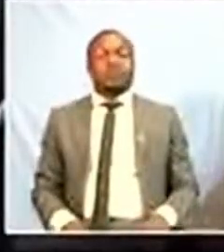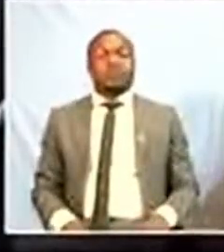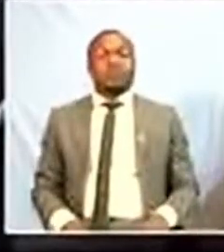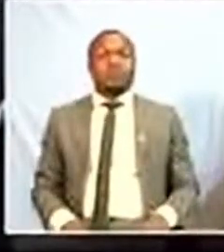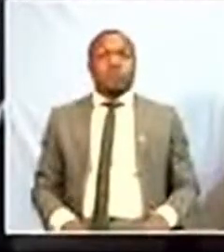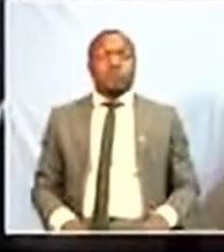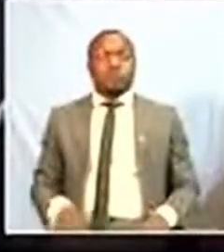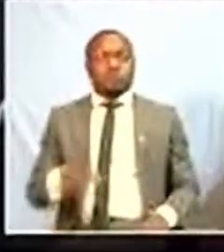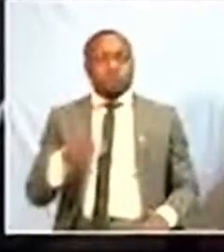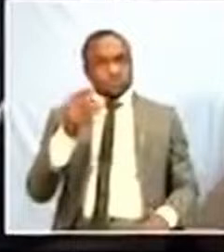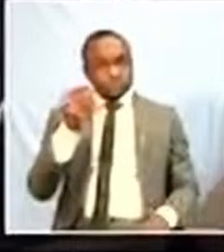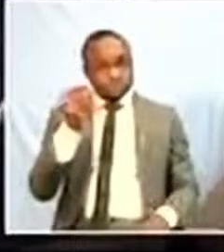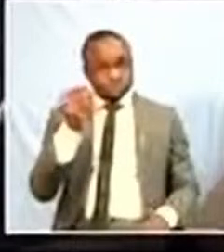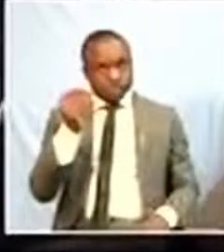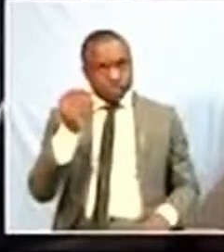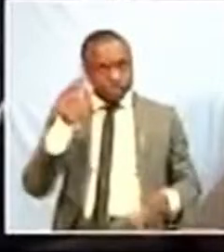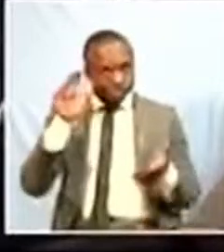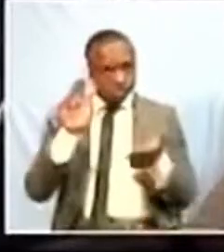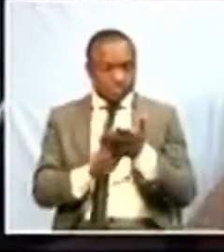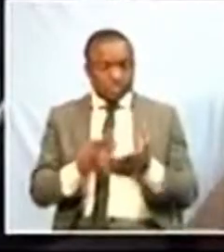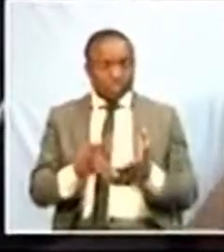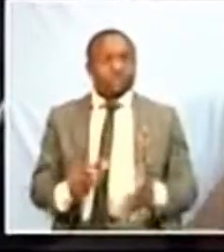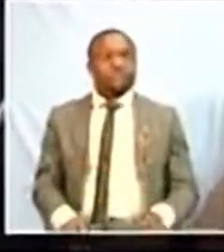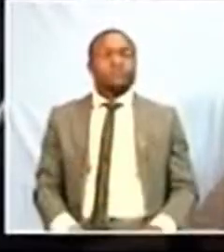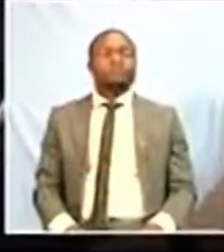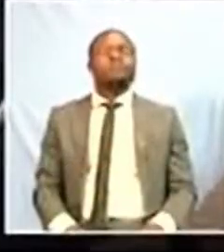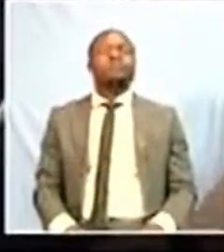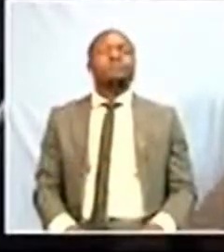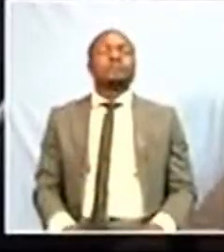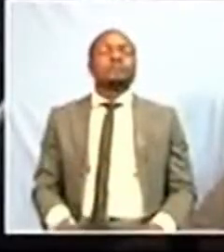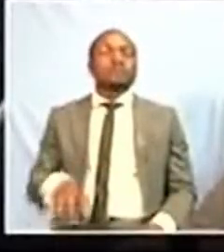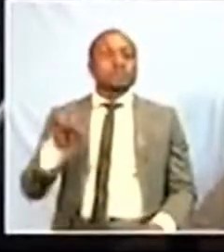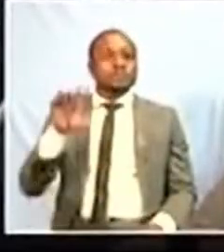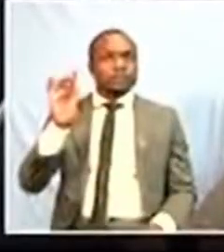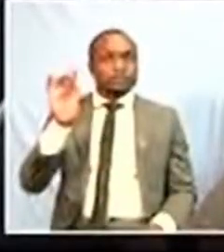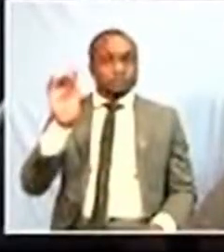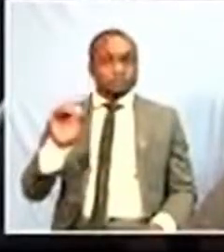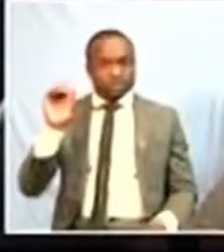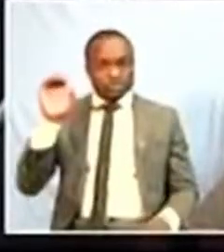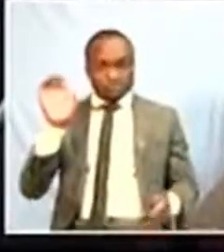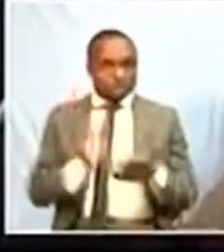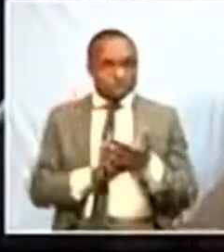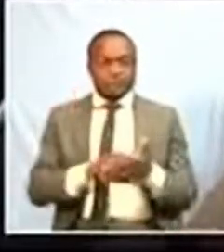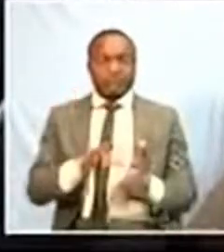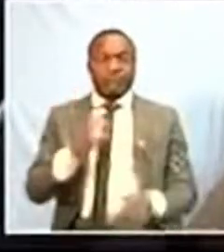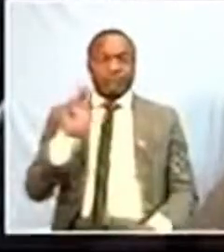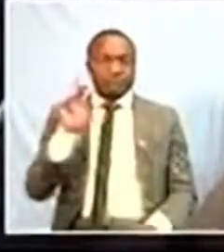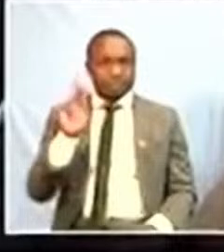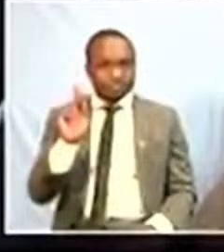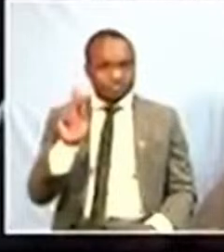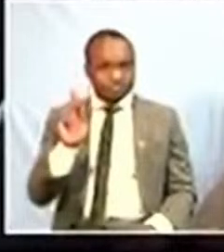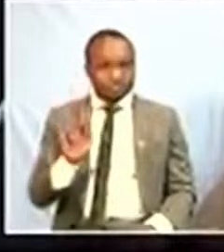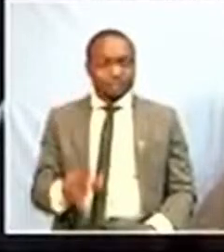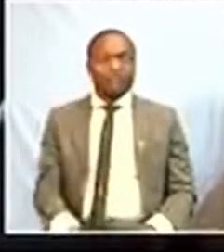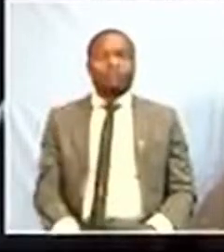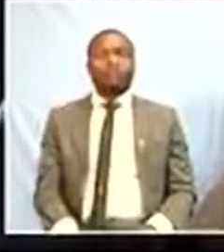certified amount was 80,000 kwacha.